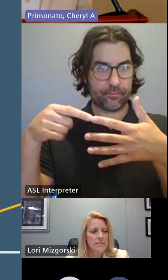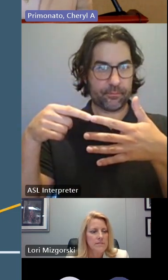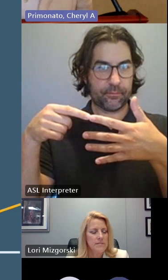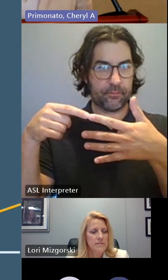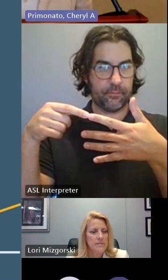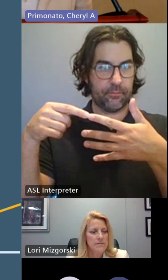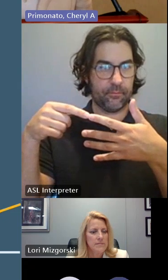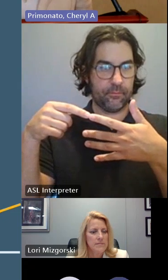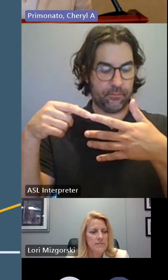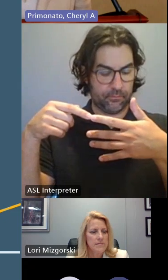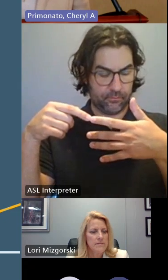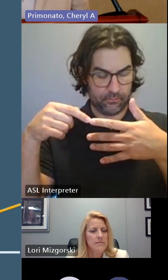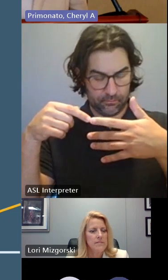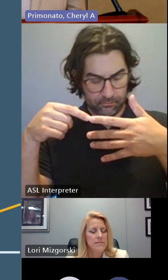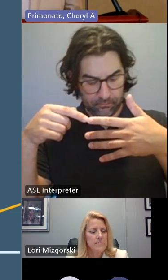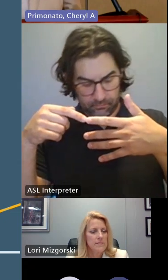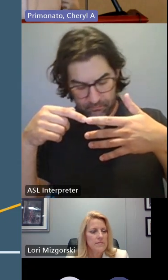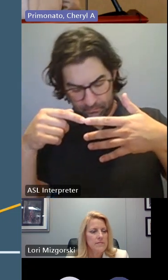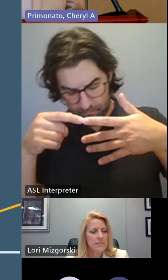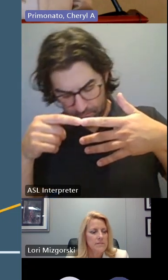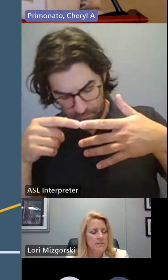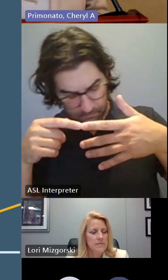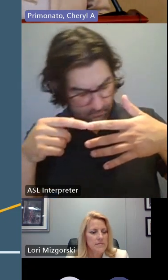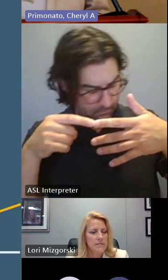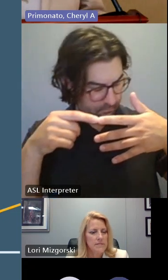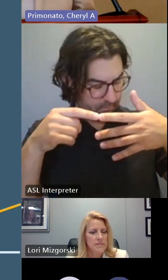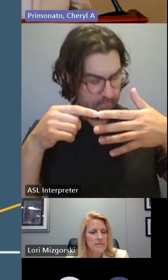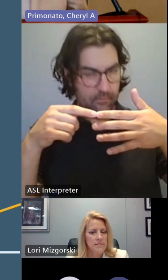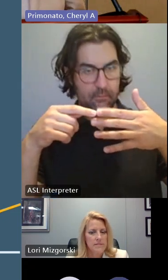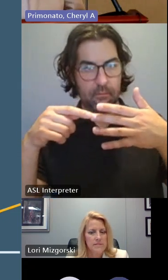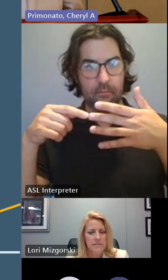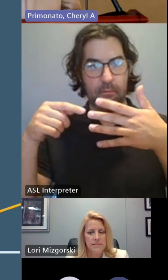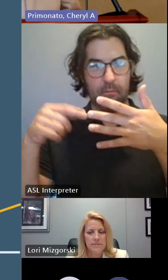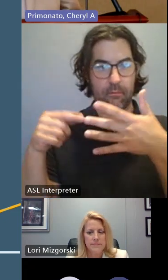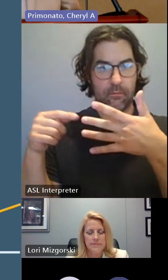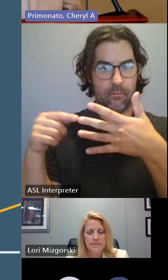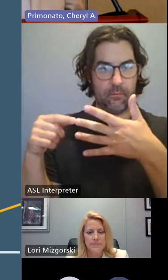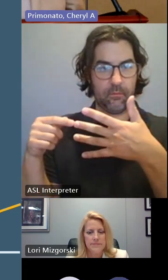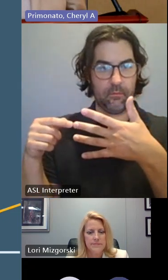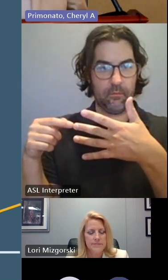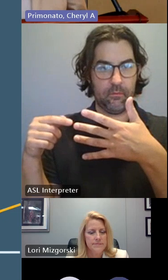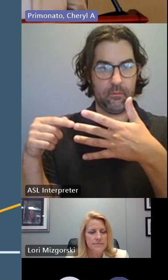is Panasonic Tough Books. Number 16 is